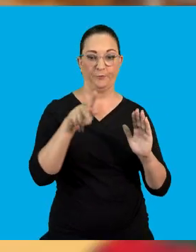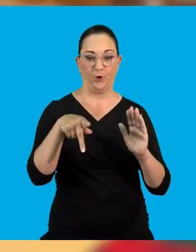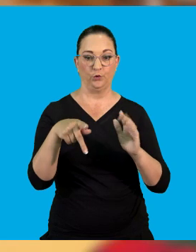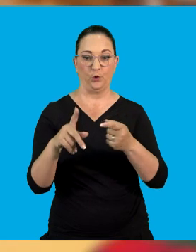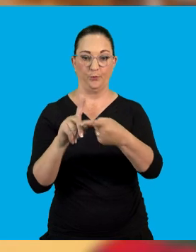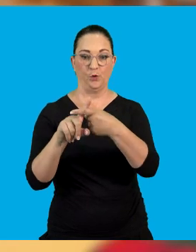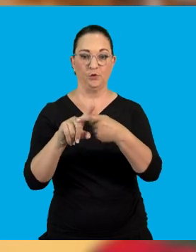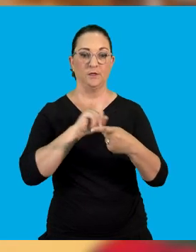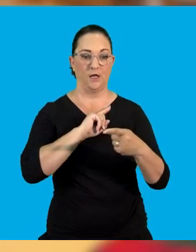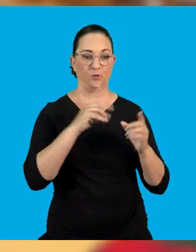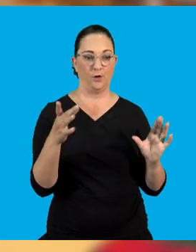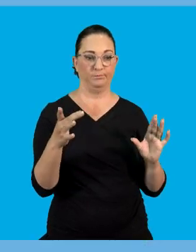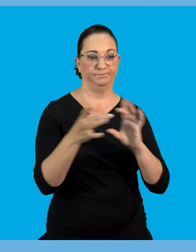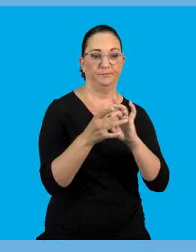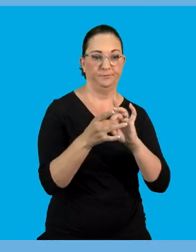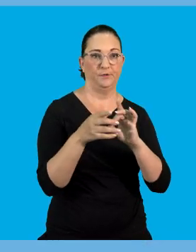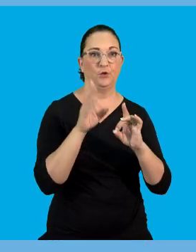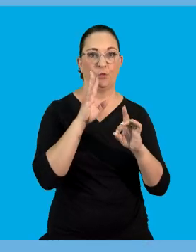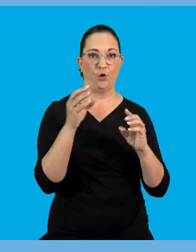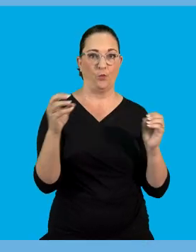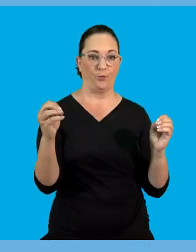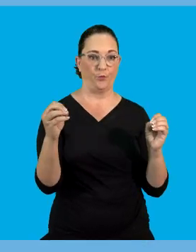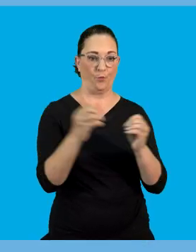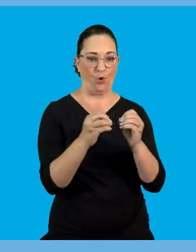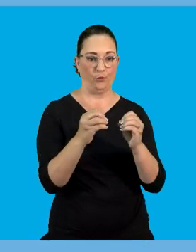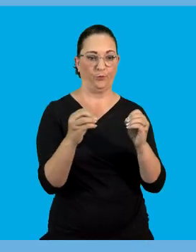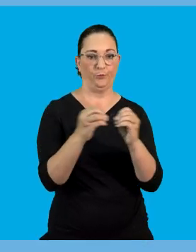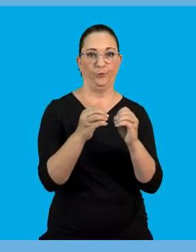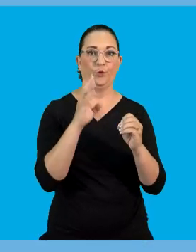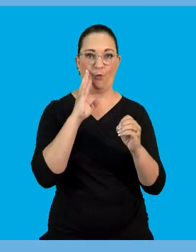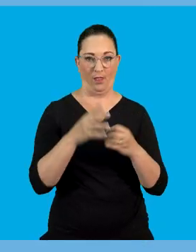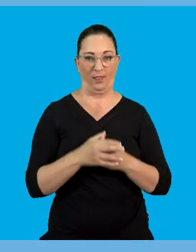positive. So they're going to attract each other. That means they're going to be moving